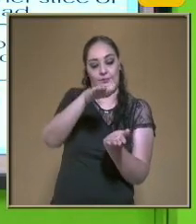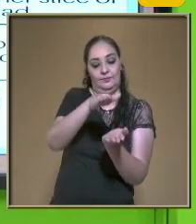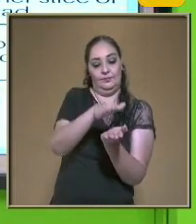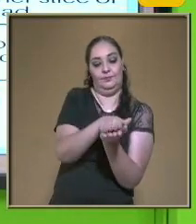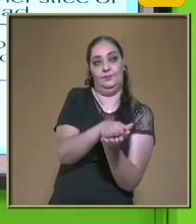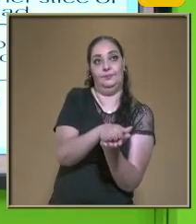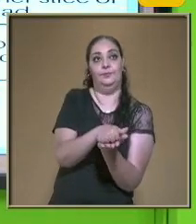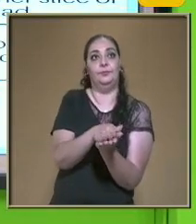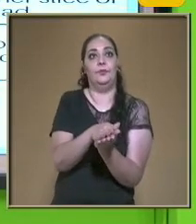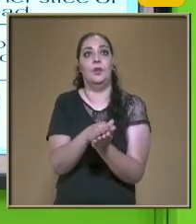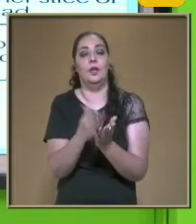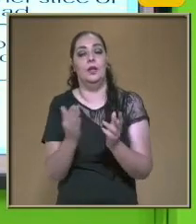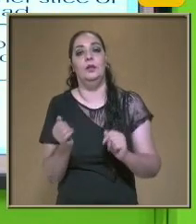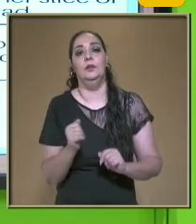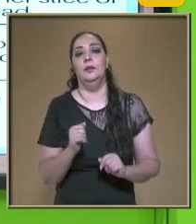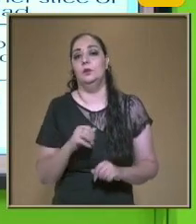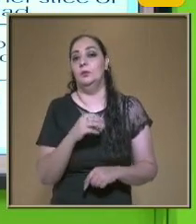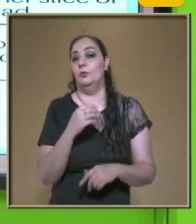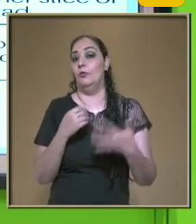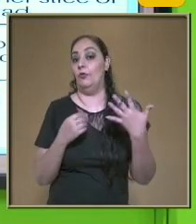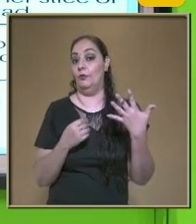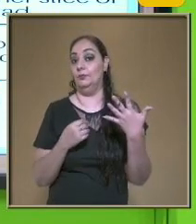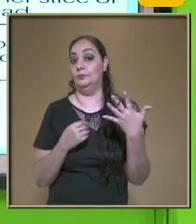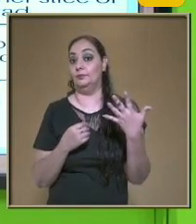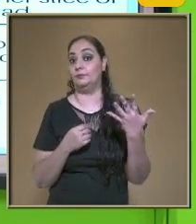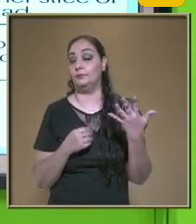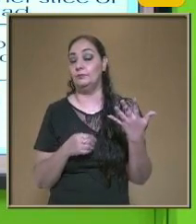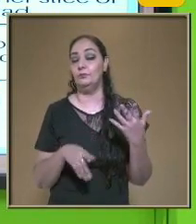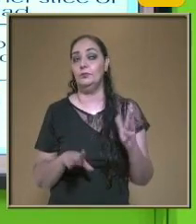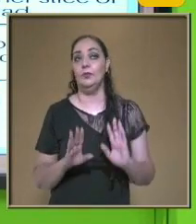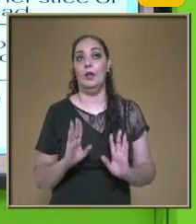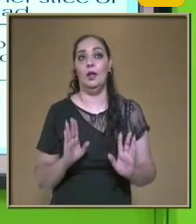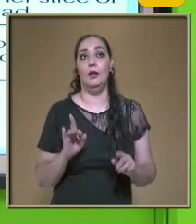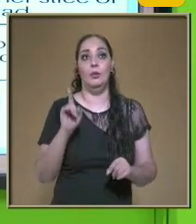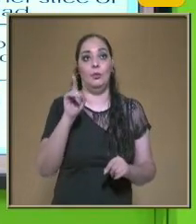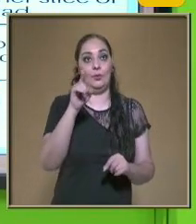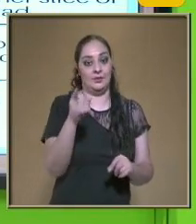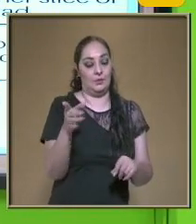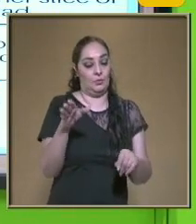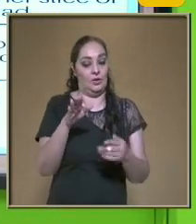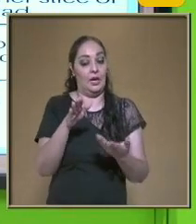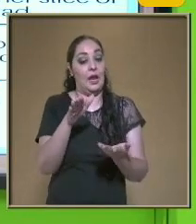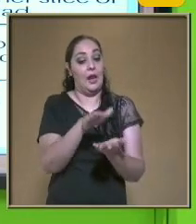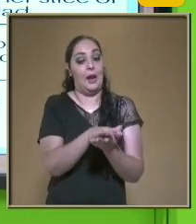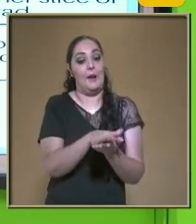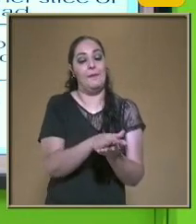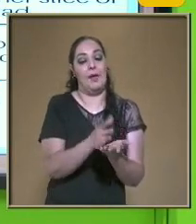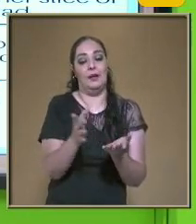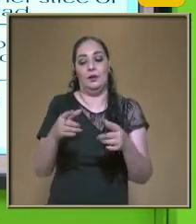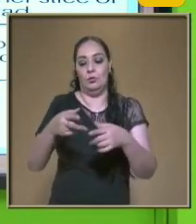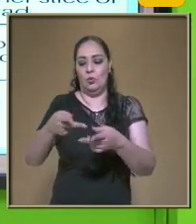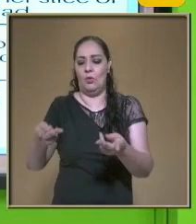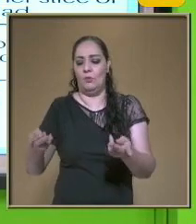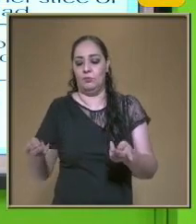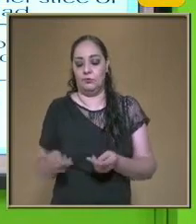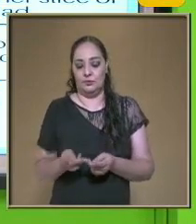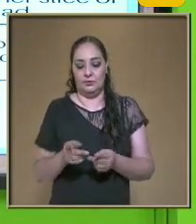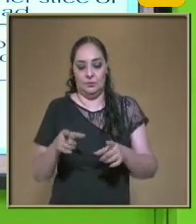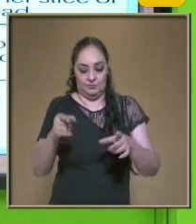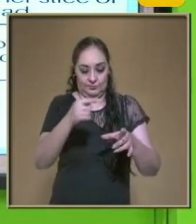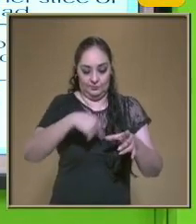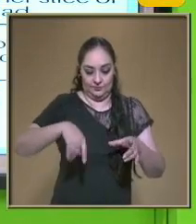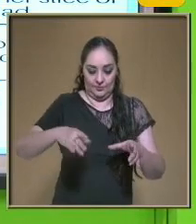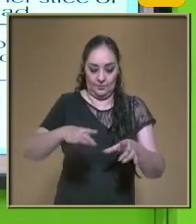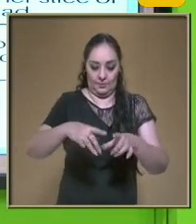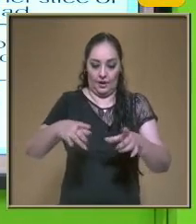of bread. Step number 5, put the bread in a pan. The pan is the recipient,